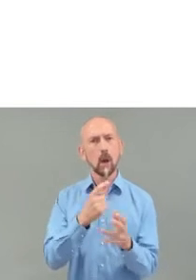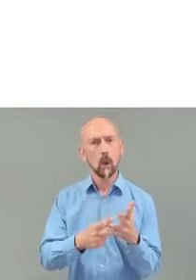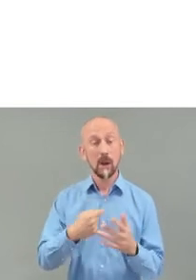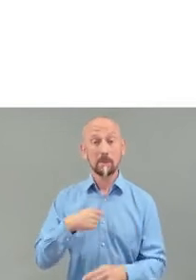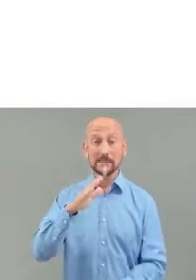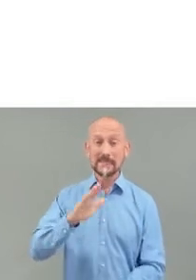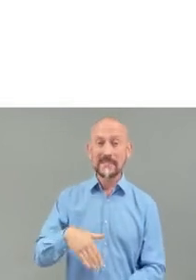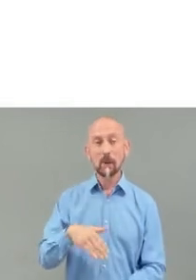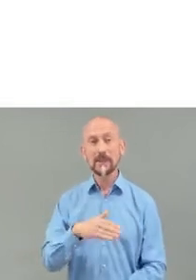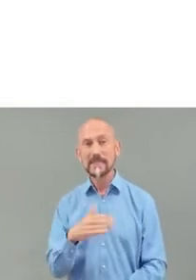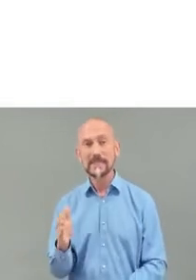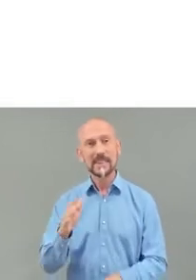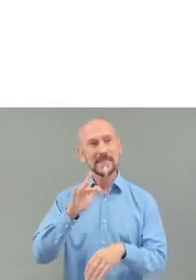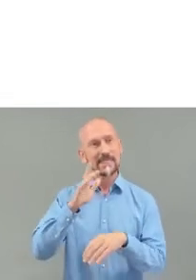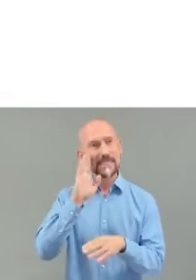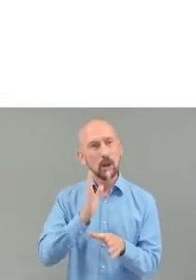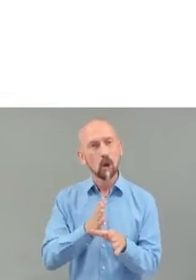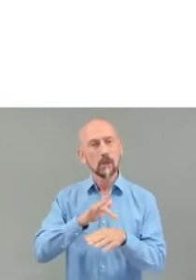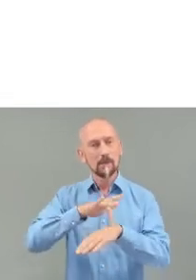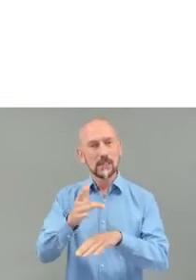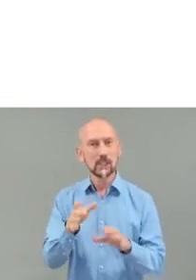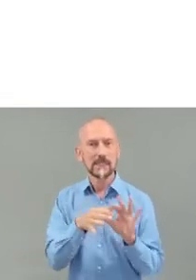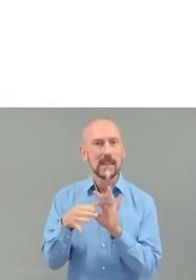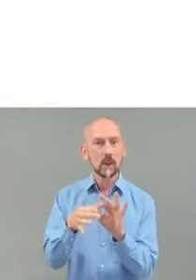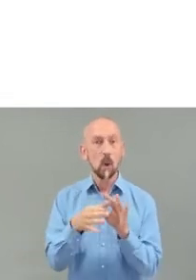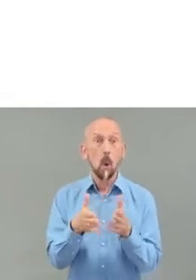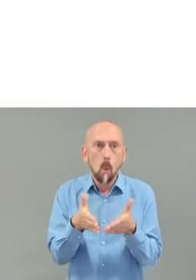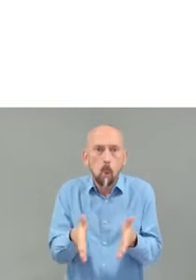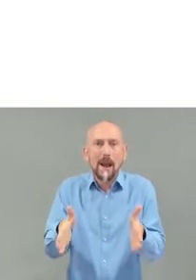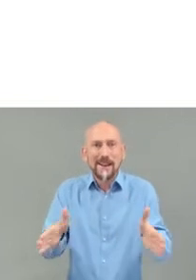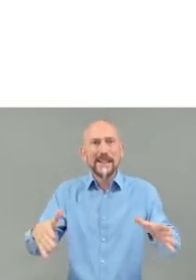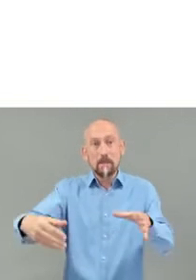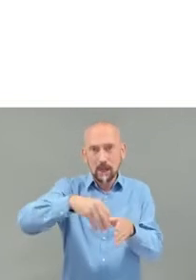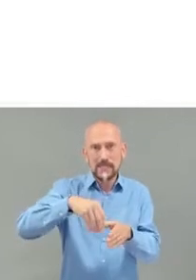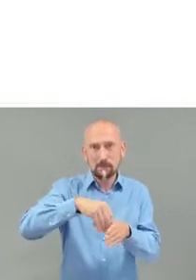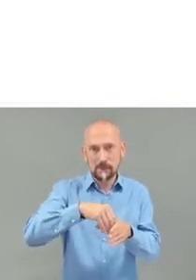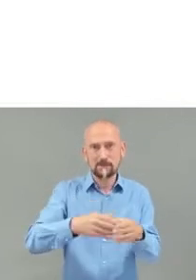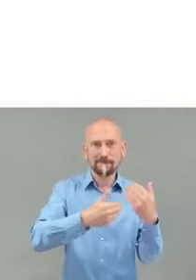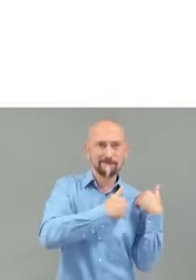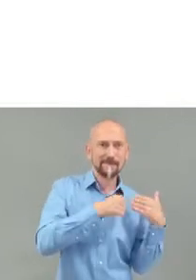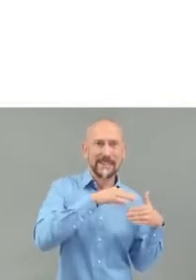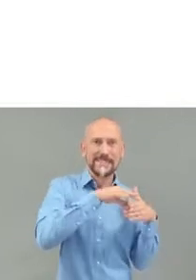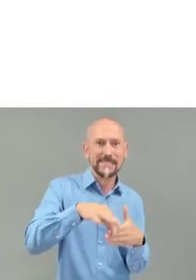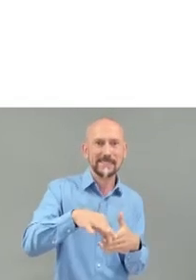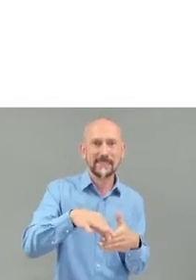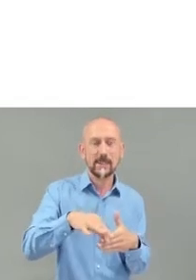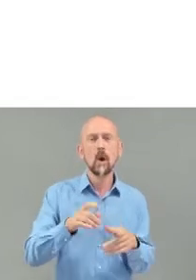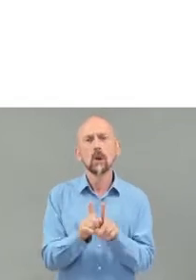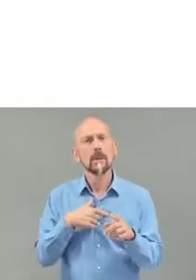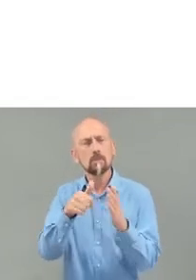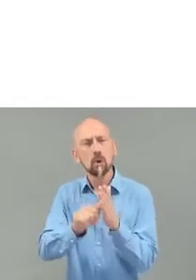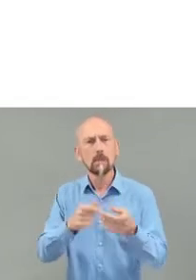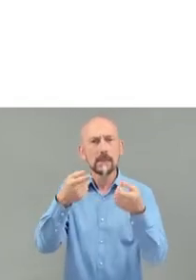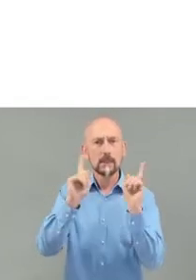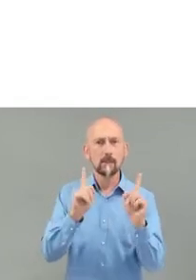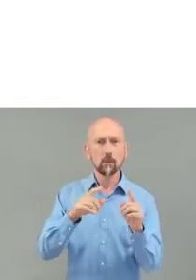Psychological Professions Network Widening Participation Lead, and I'm also the Programme Director for the Doctorate in Clinical Psychology